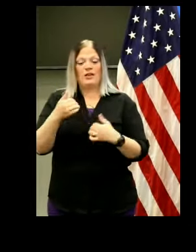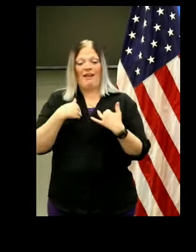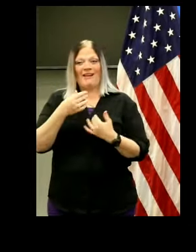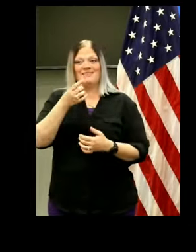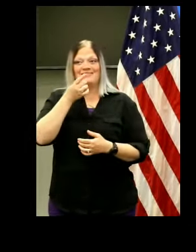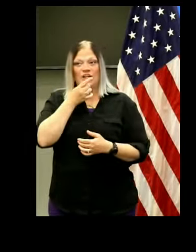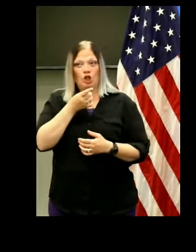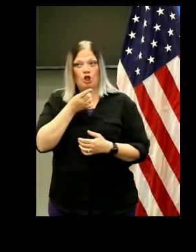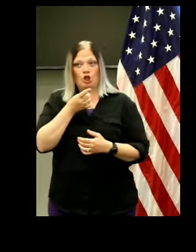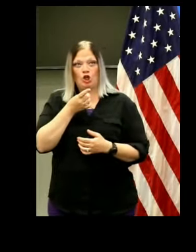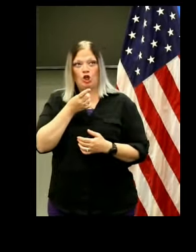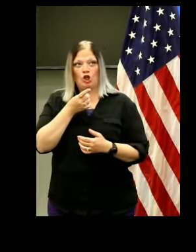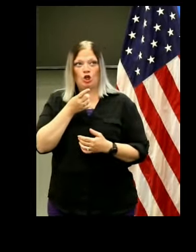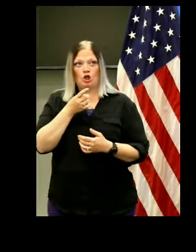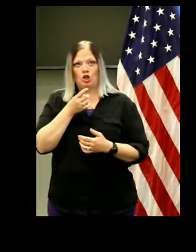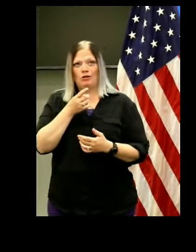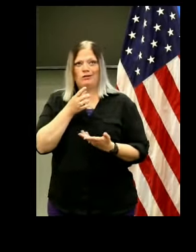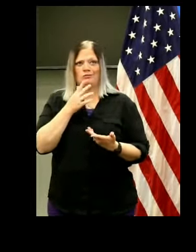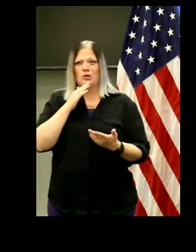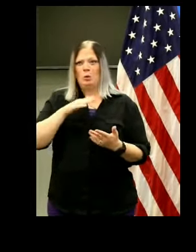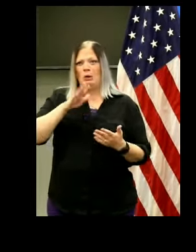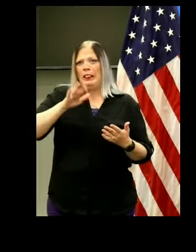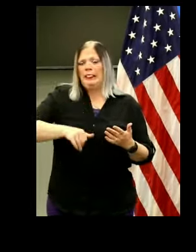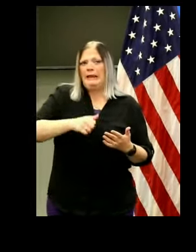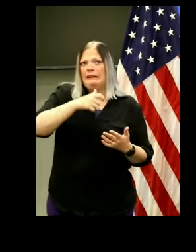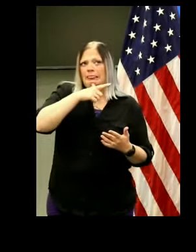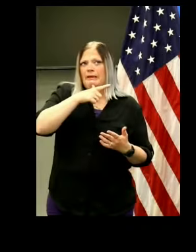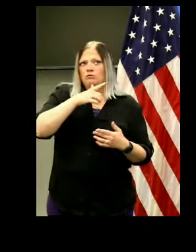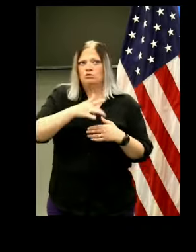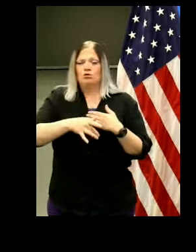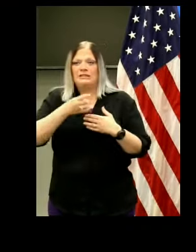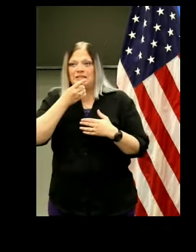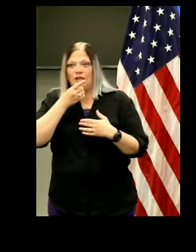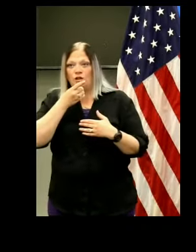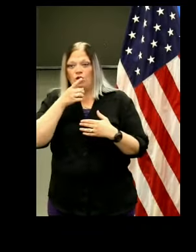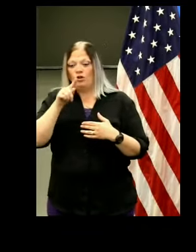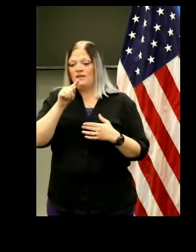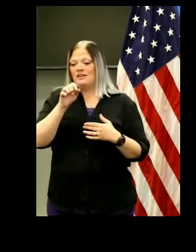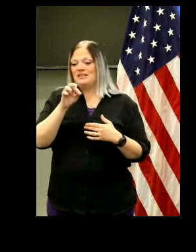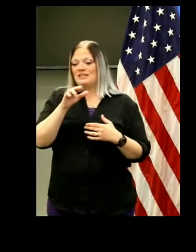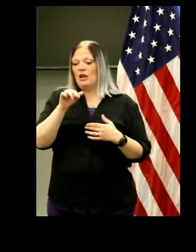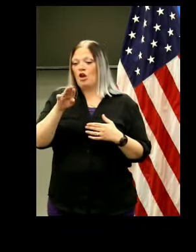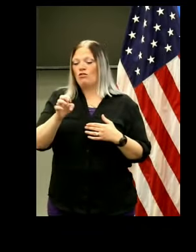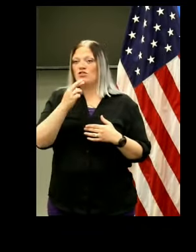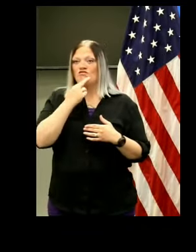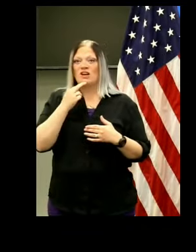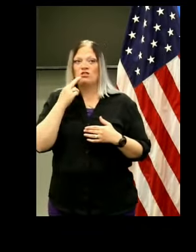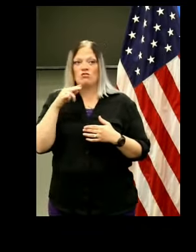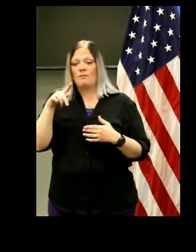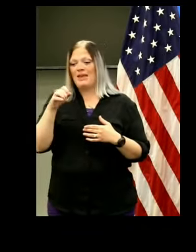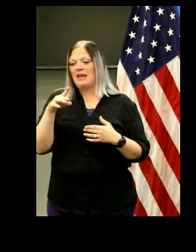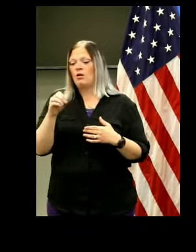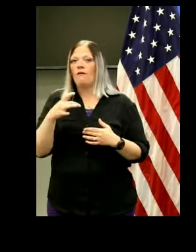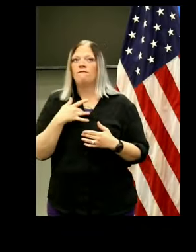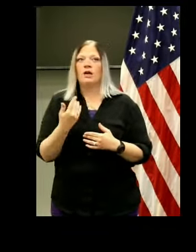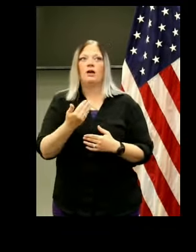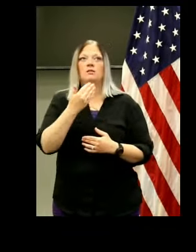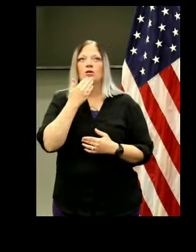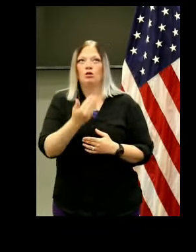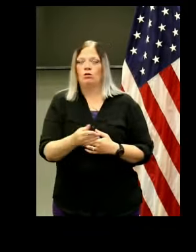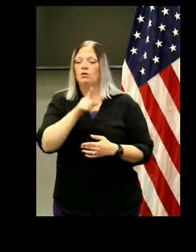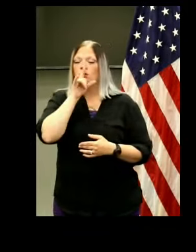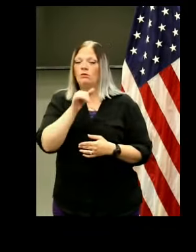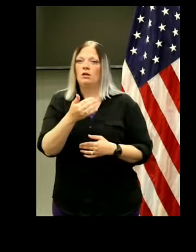dinner, or late lunch, early dinner on the patio of the Terrace Restaurant in Delaware Park, and it just felt good. It just felt